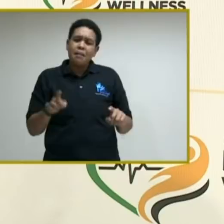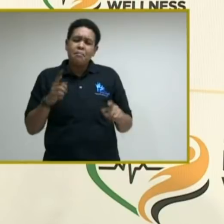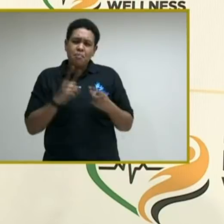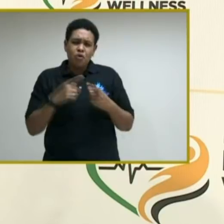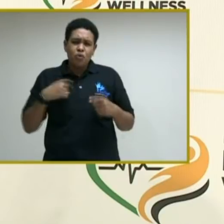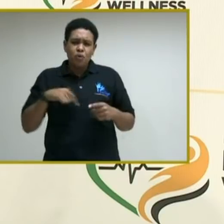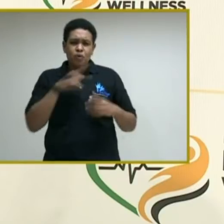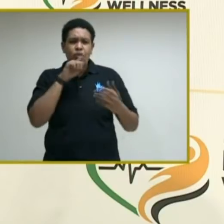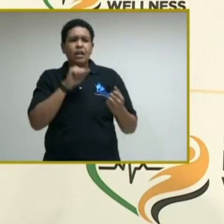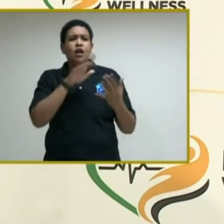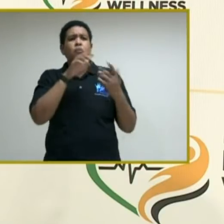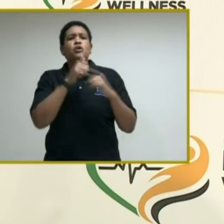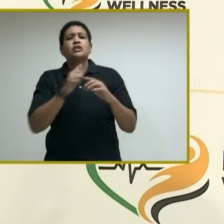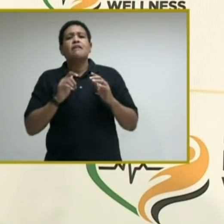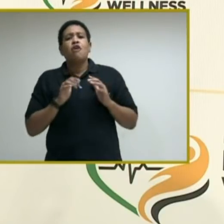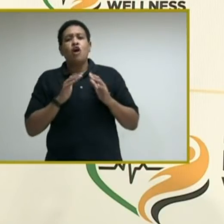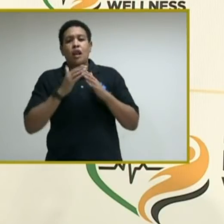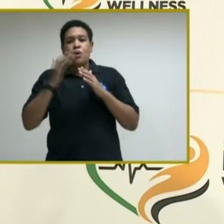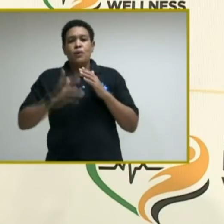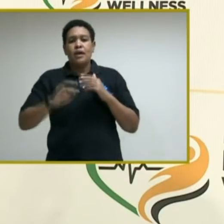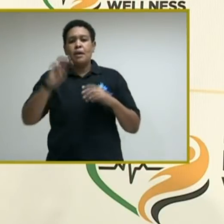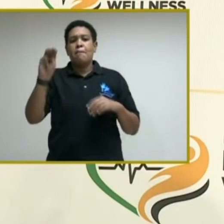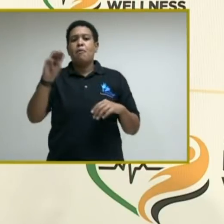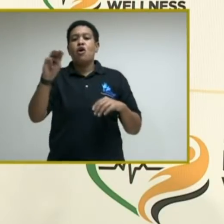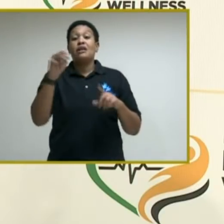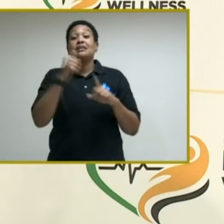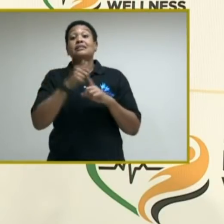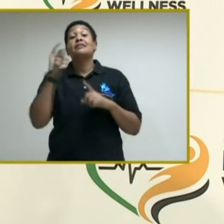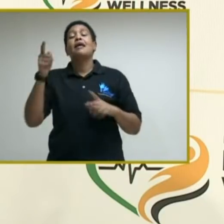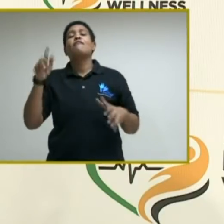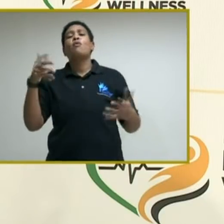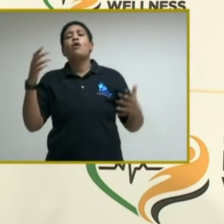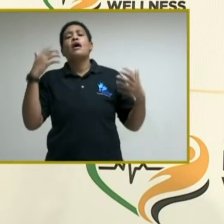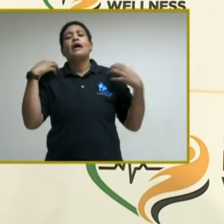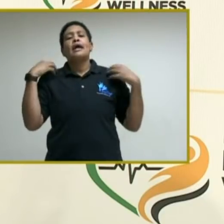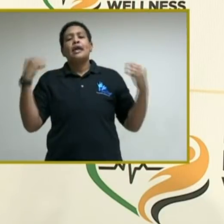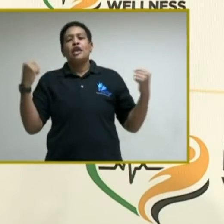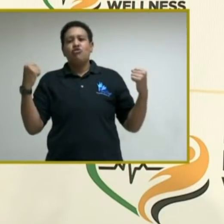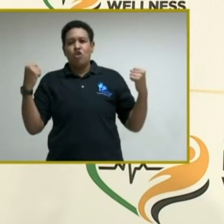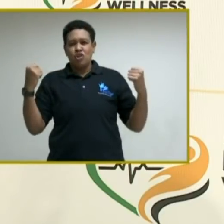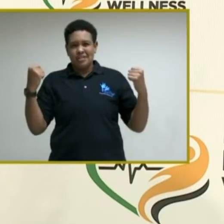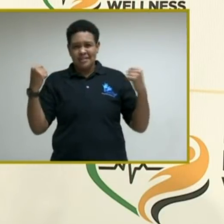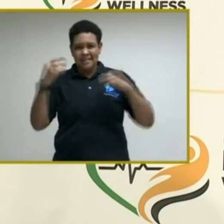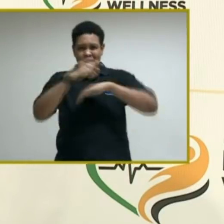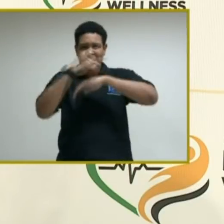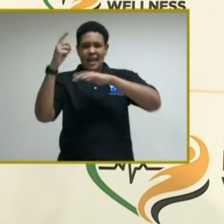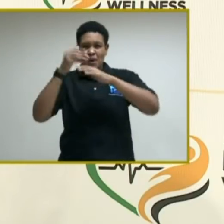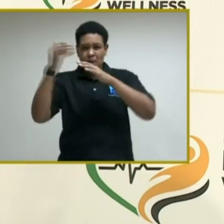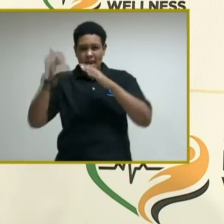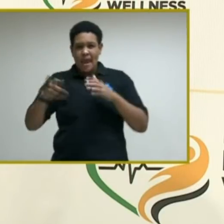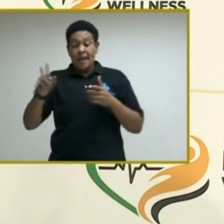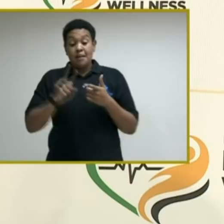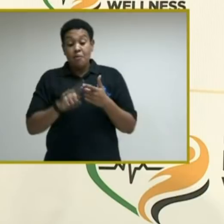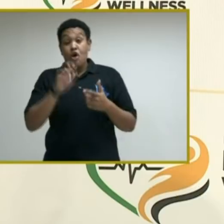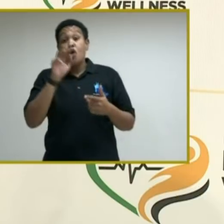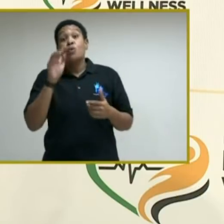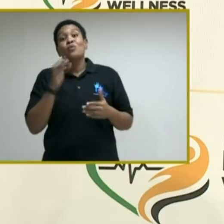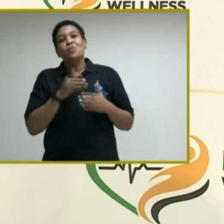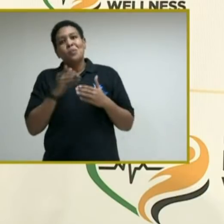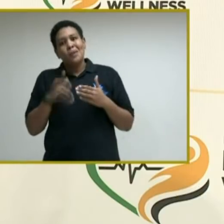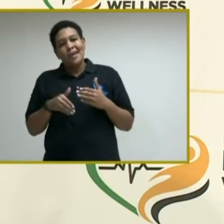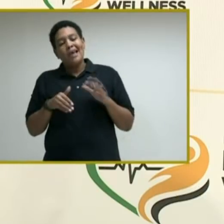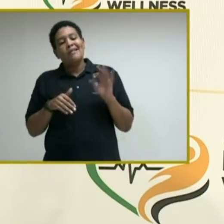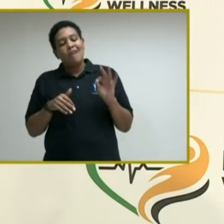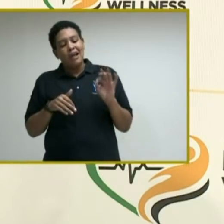are approaching a holiday weekend, Monday being the Heroes Day and the weekend being the Heroes Day